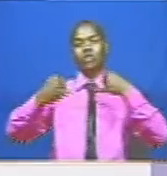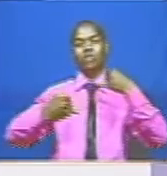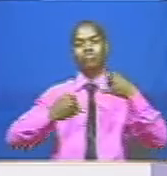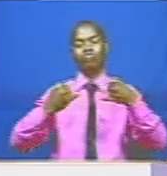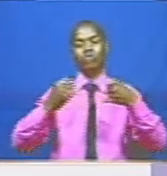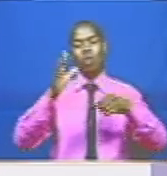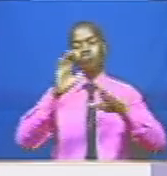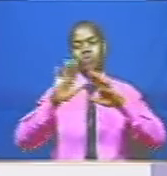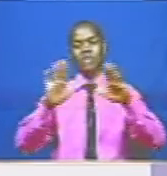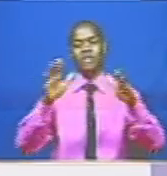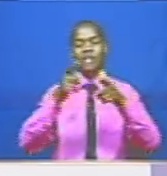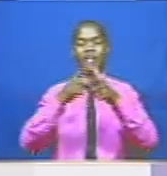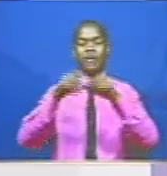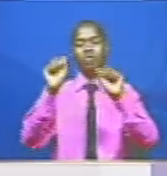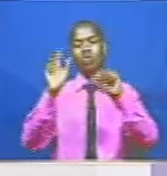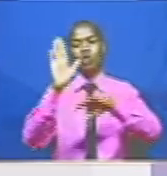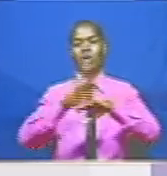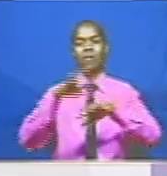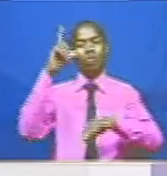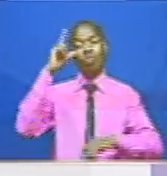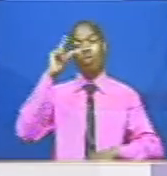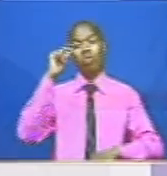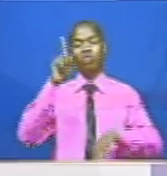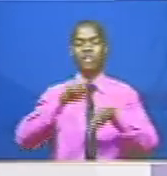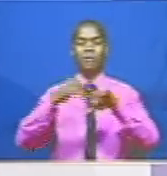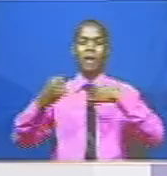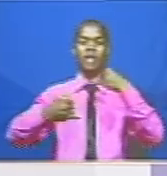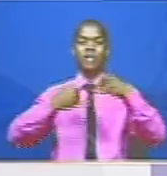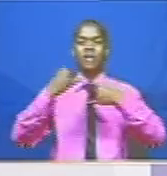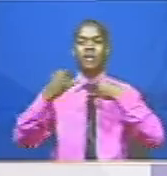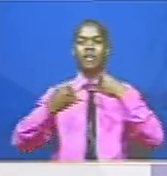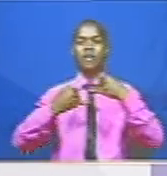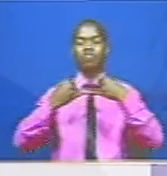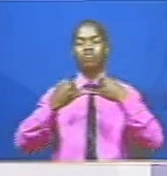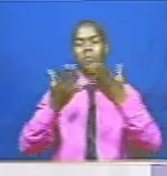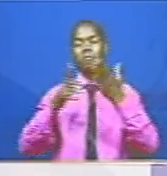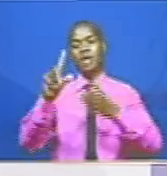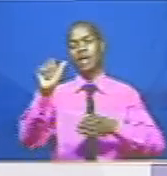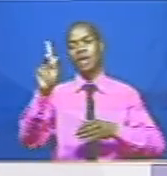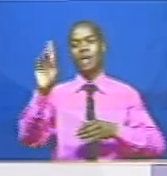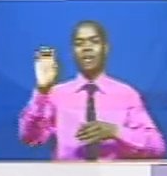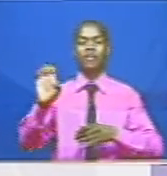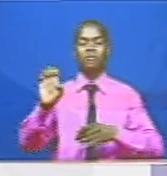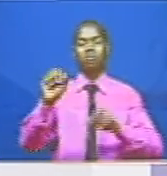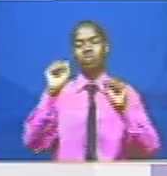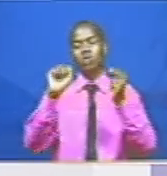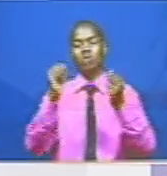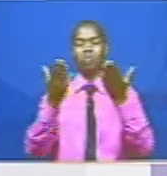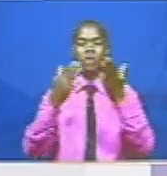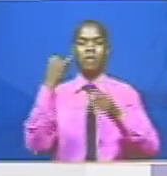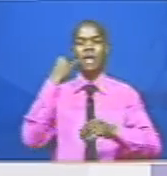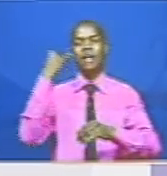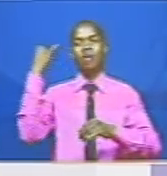life, I'll get it in Mombasa. If I want to enjoy like the lake life, I can get it in Kisumu, I can get it in Nakuru, or in